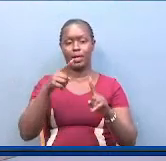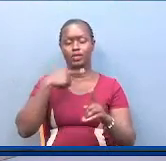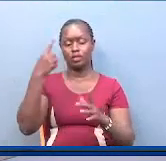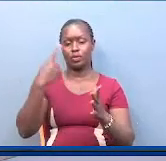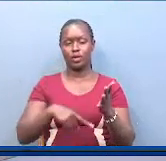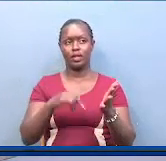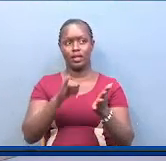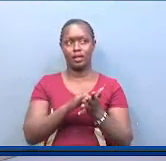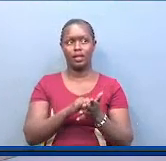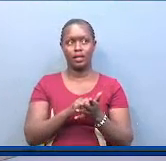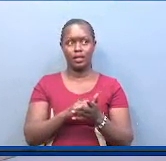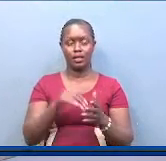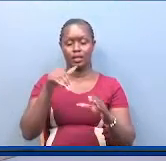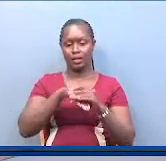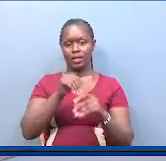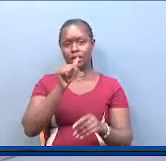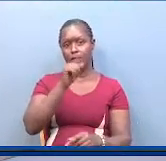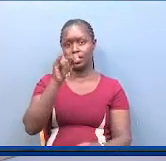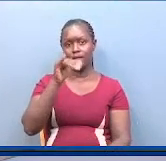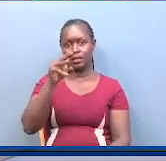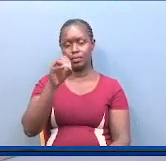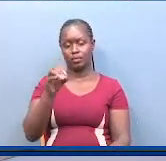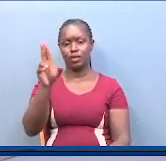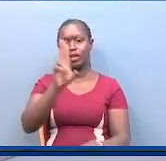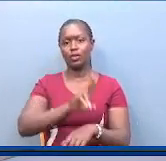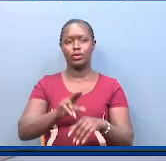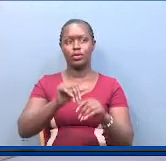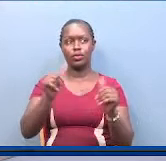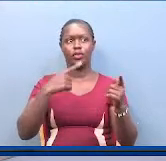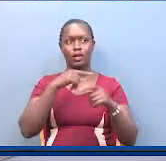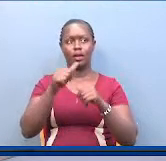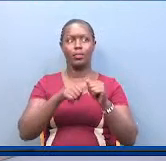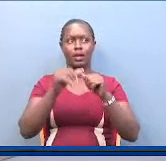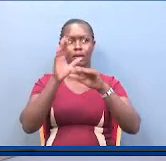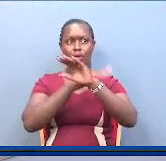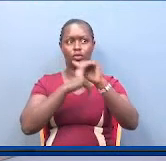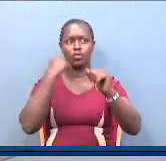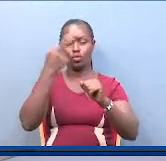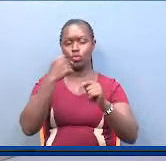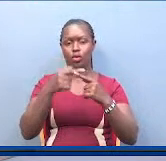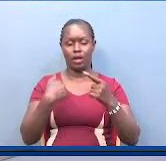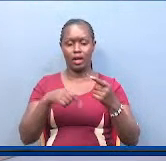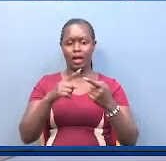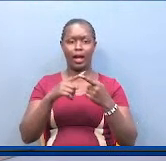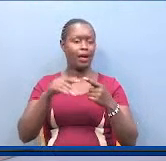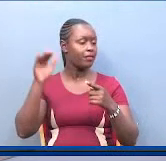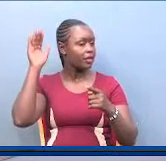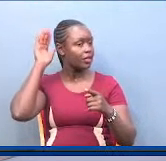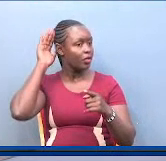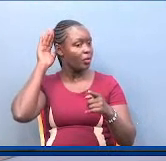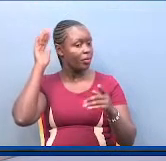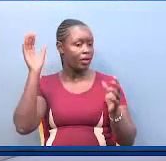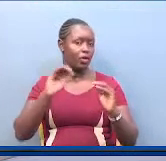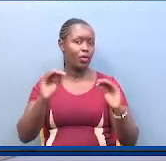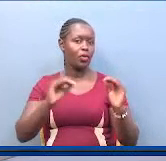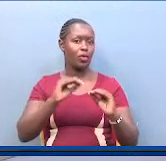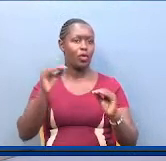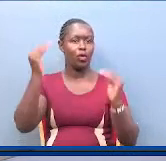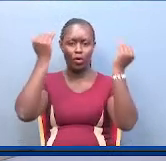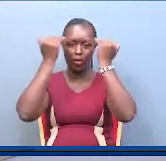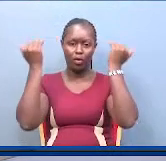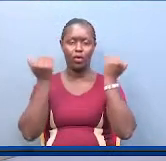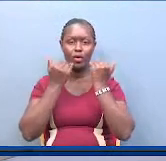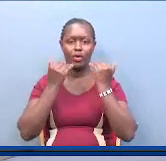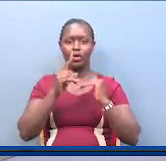that you're saying, let me tell you what, in Azimio, women are being used. You're talking about a president who has disobeyed every court order on gender